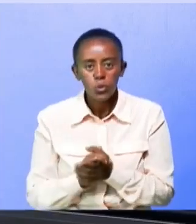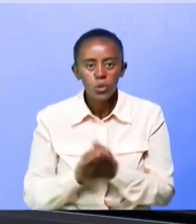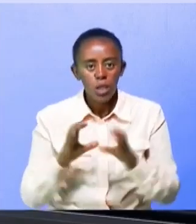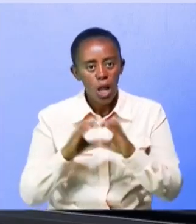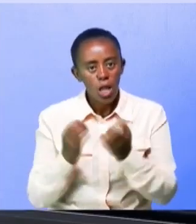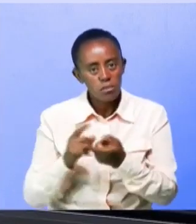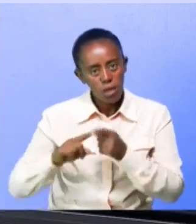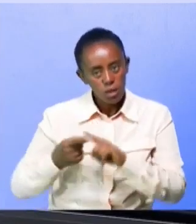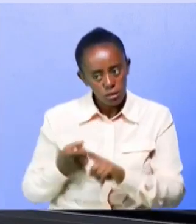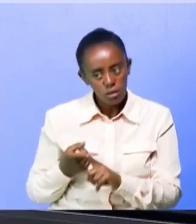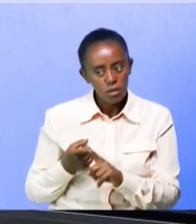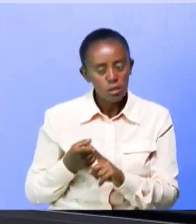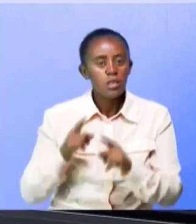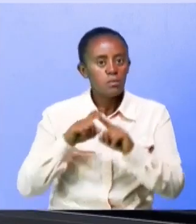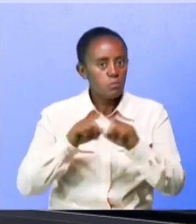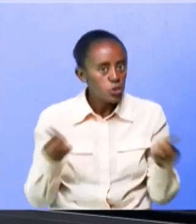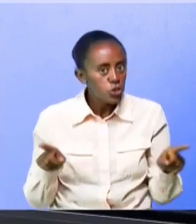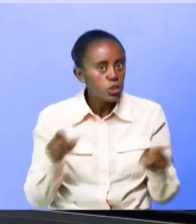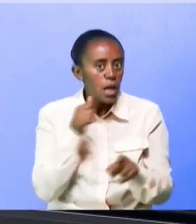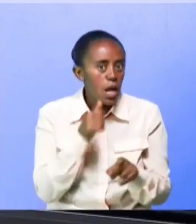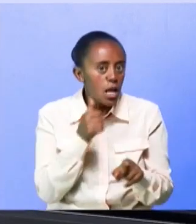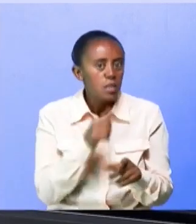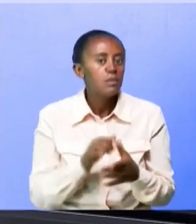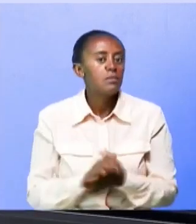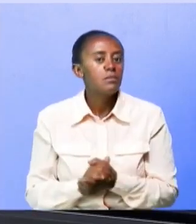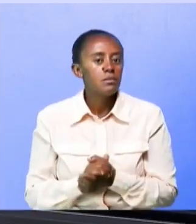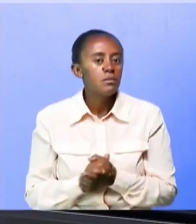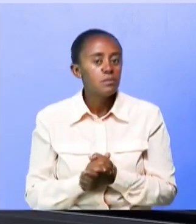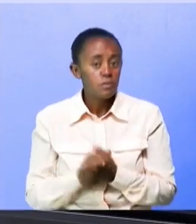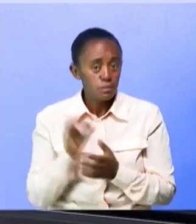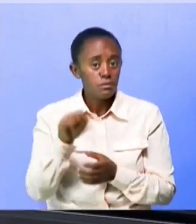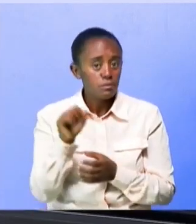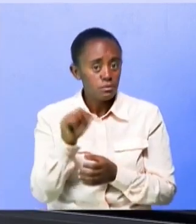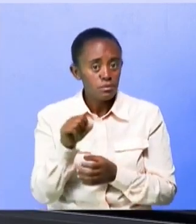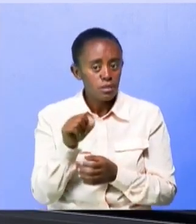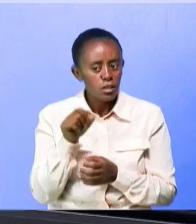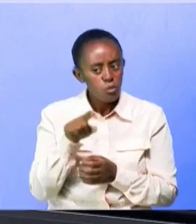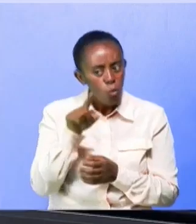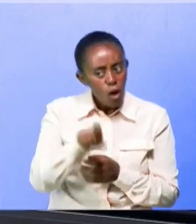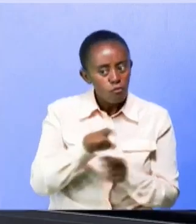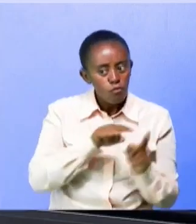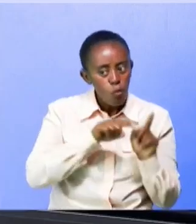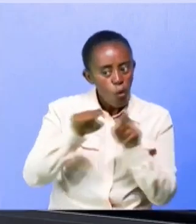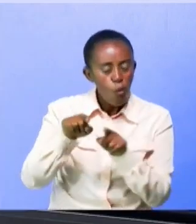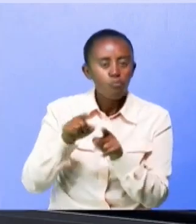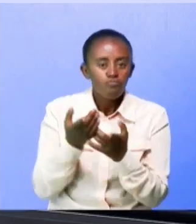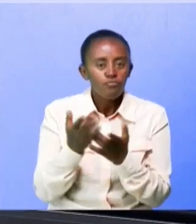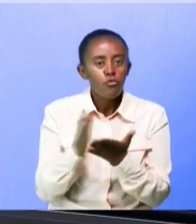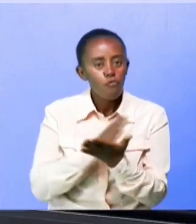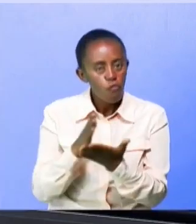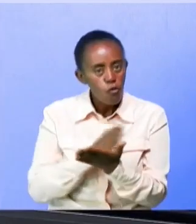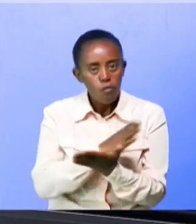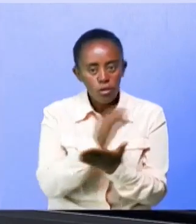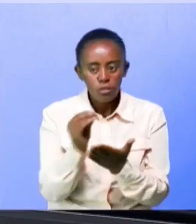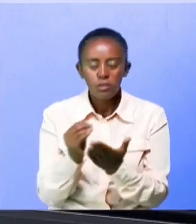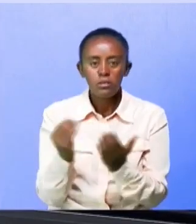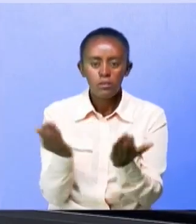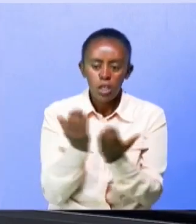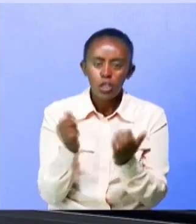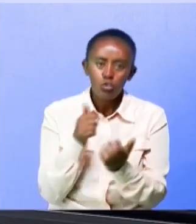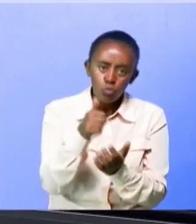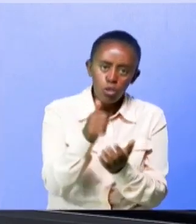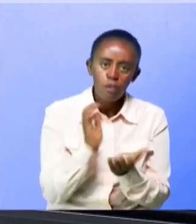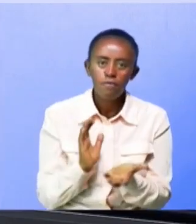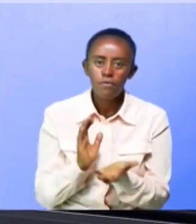classmates, especially girls. Yeah. You have to go involve and engage yourself